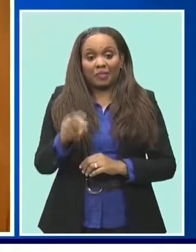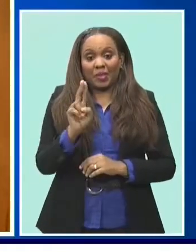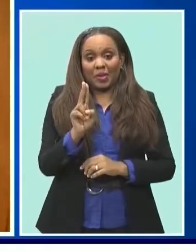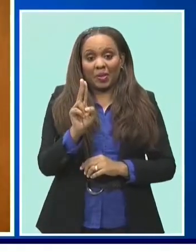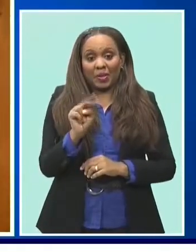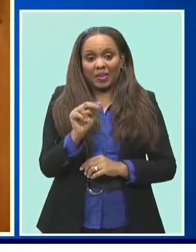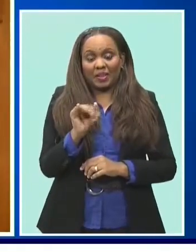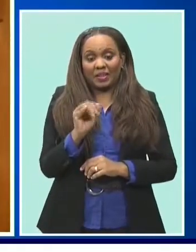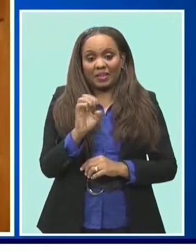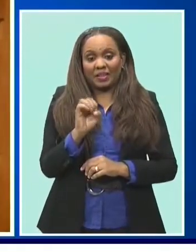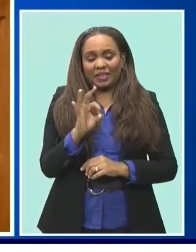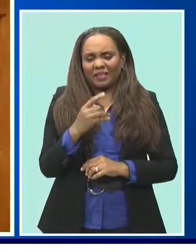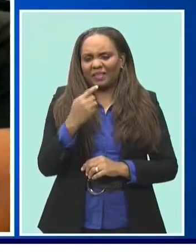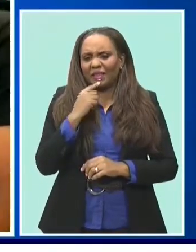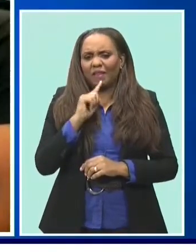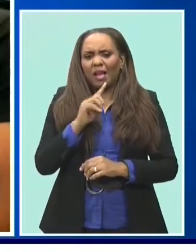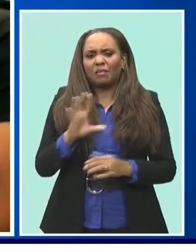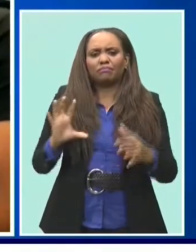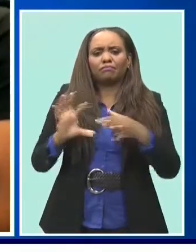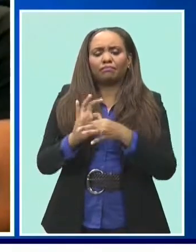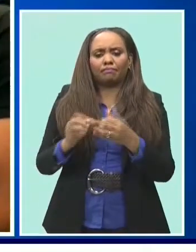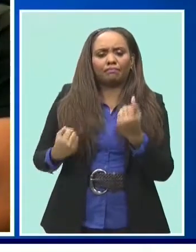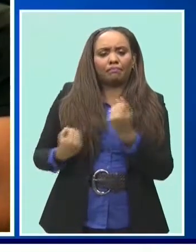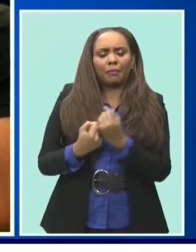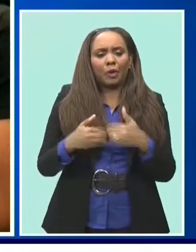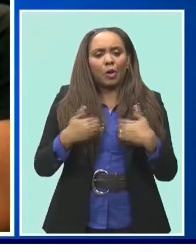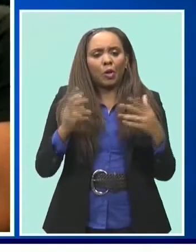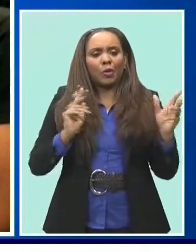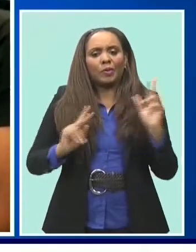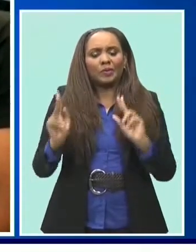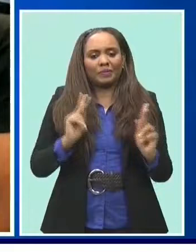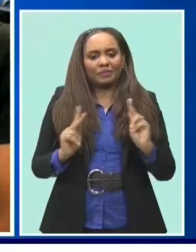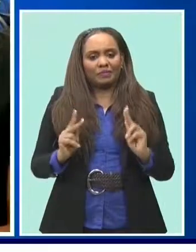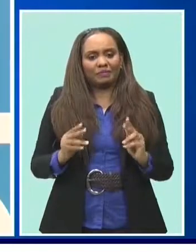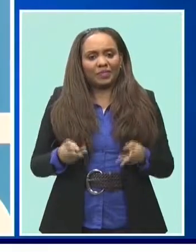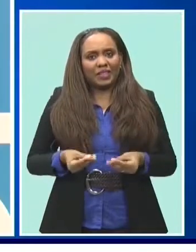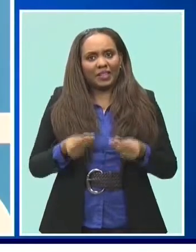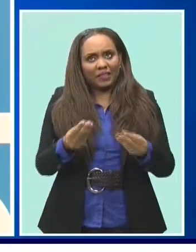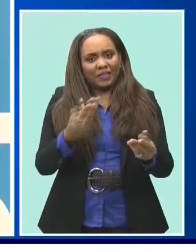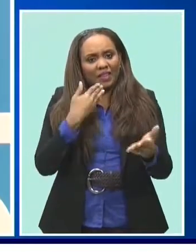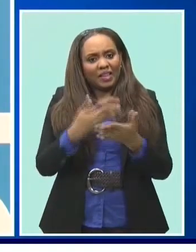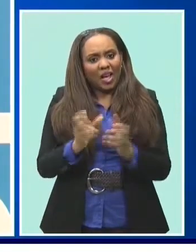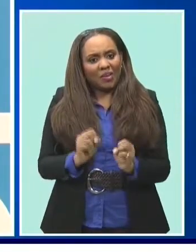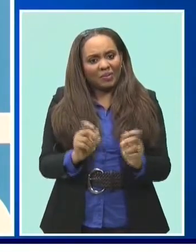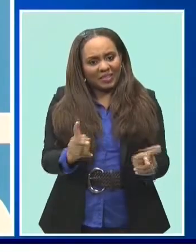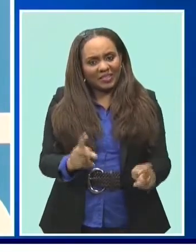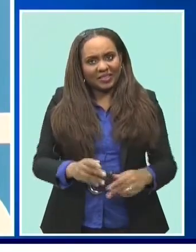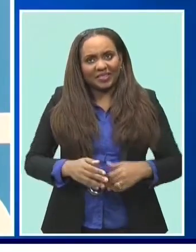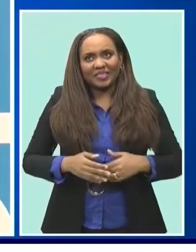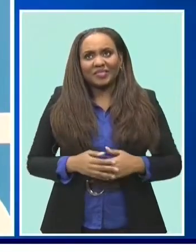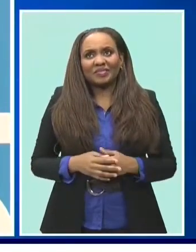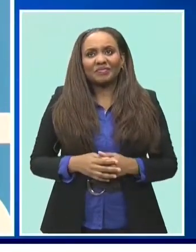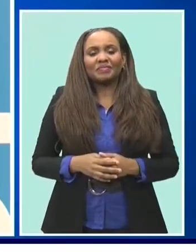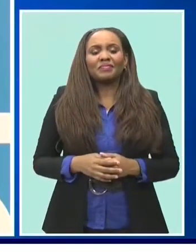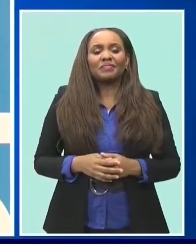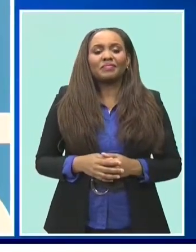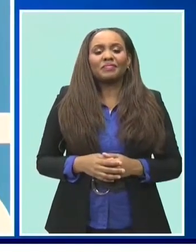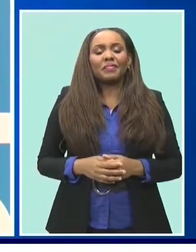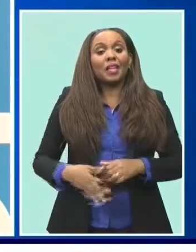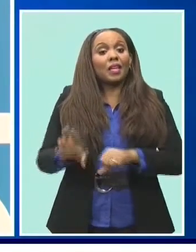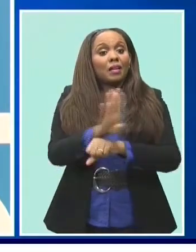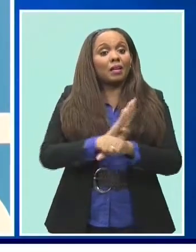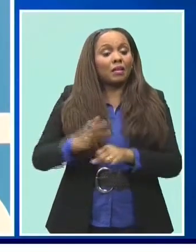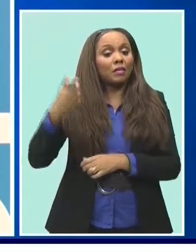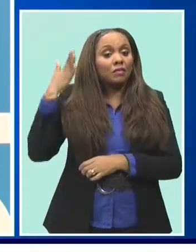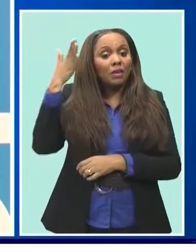agency says it is committed to young people and giving them the best chance possible. Because we know that the future of